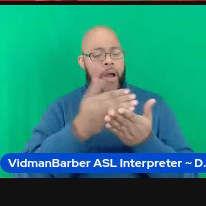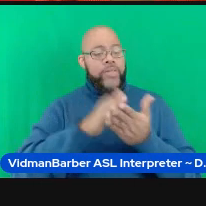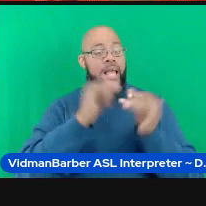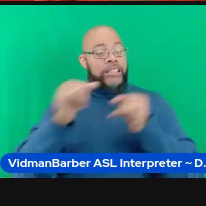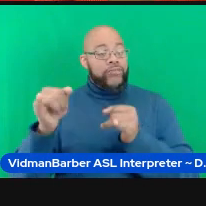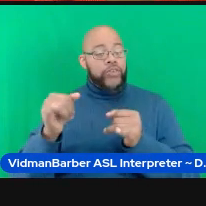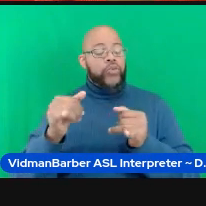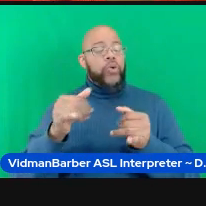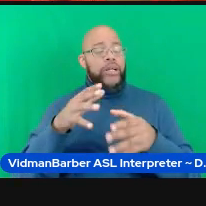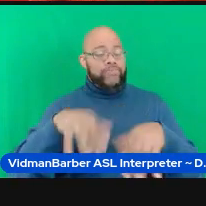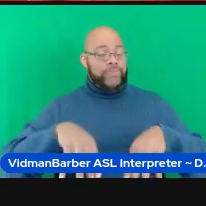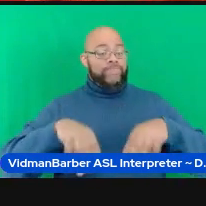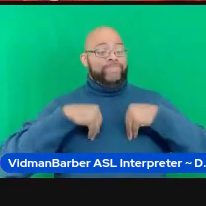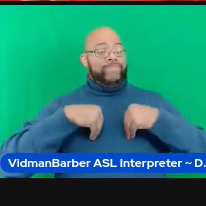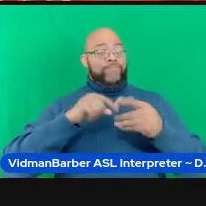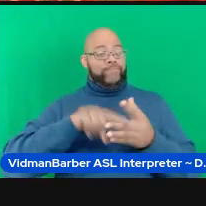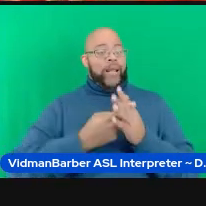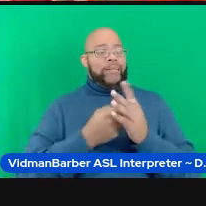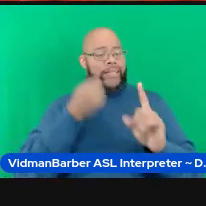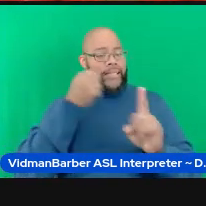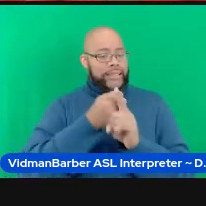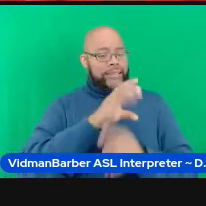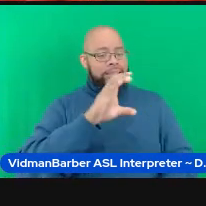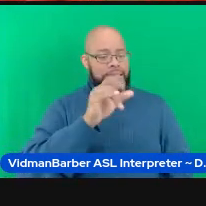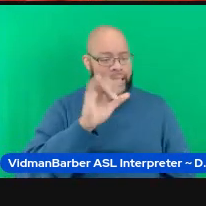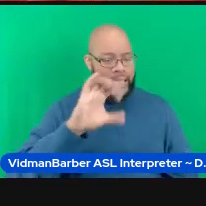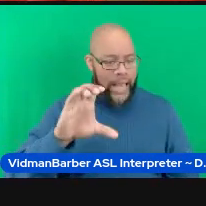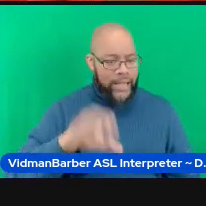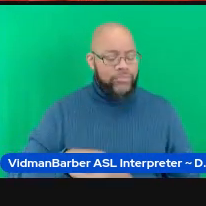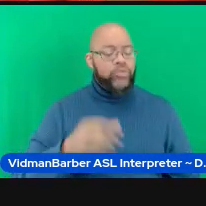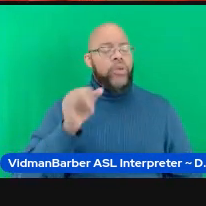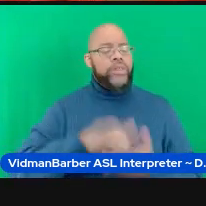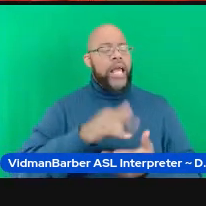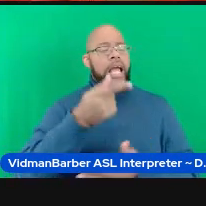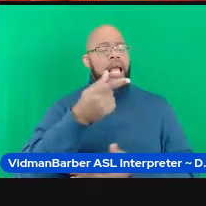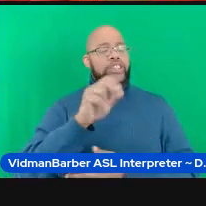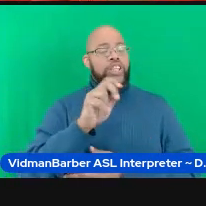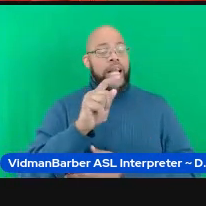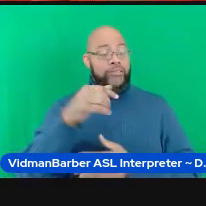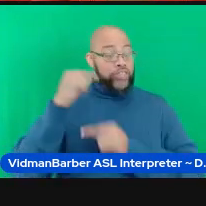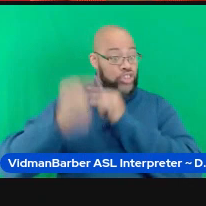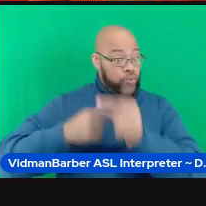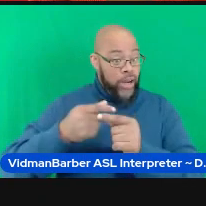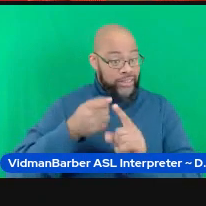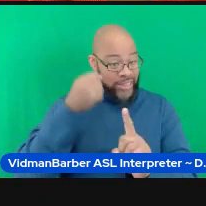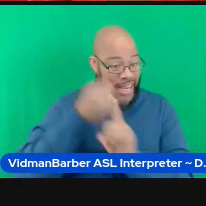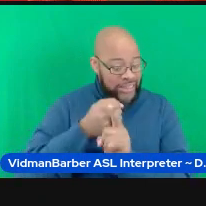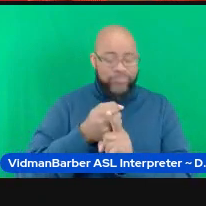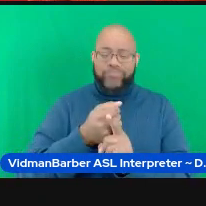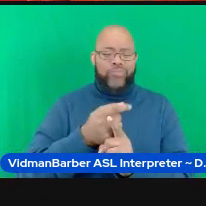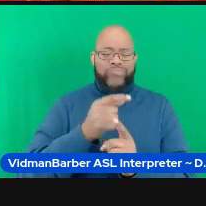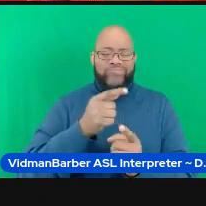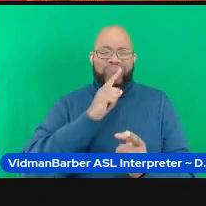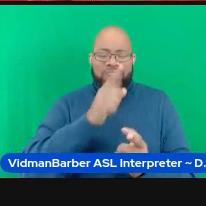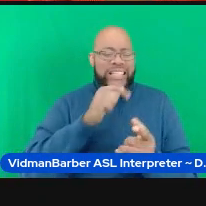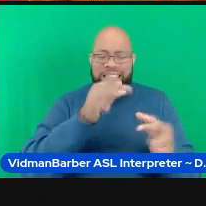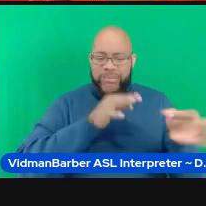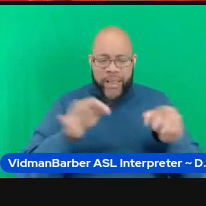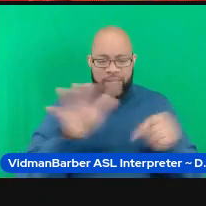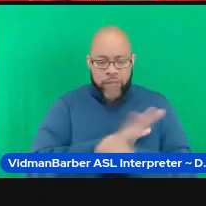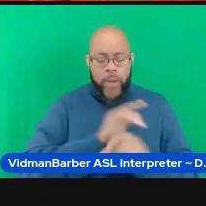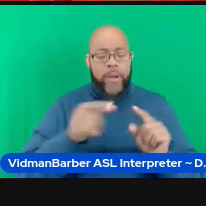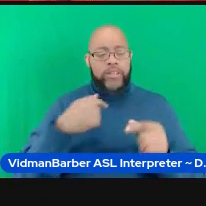celiac disease. So this suggesting that genetic factors alone cannot explain the disease. And there have been studies in